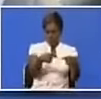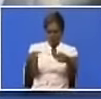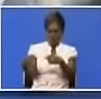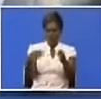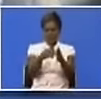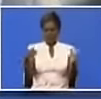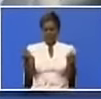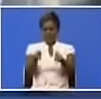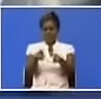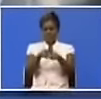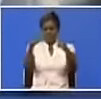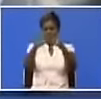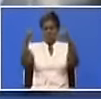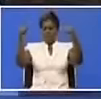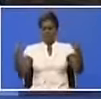enemy. We